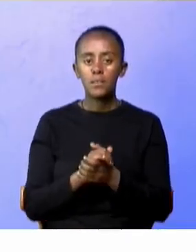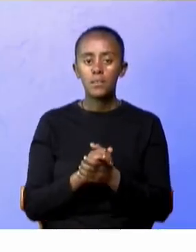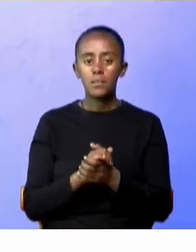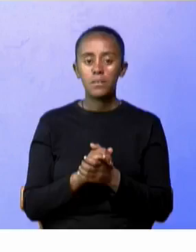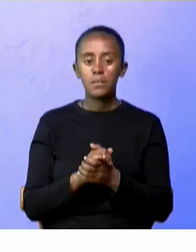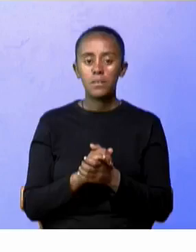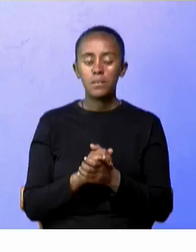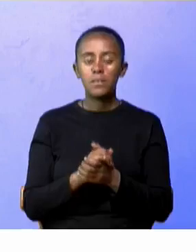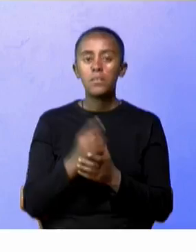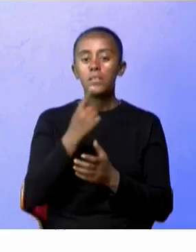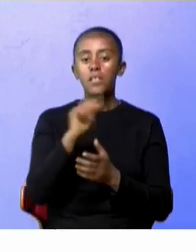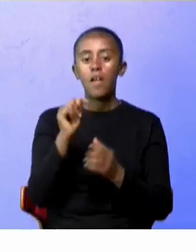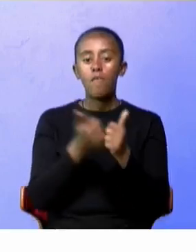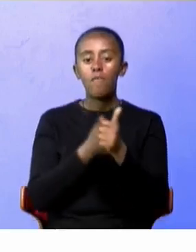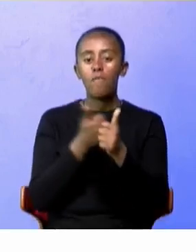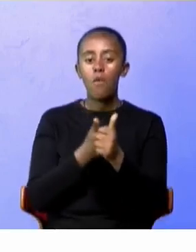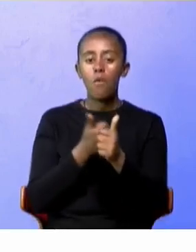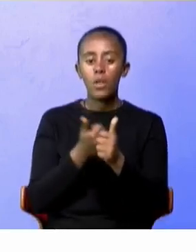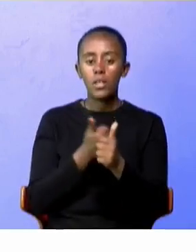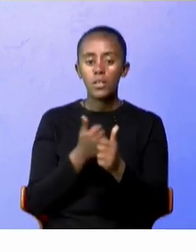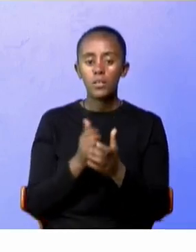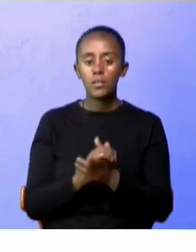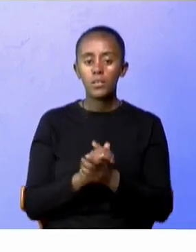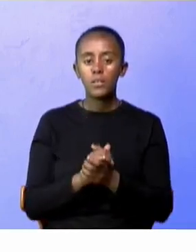the following